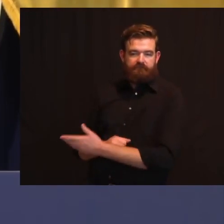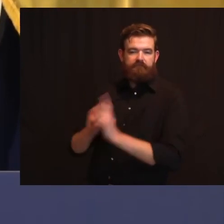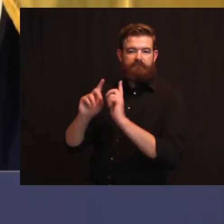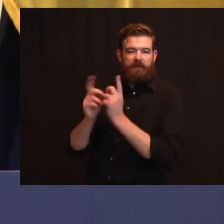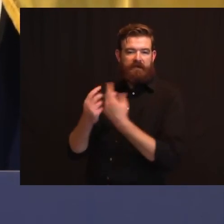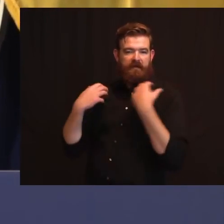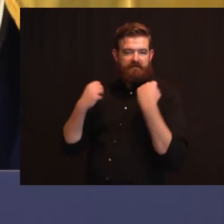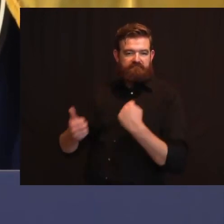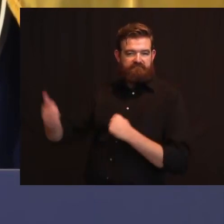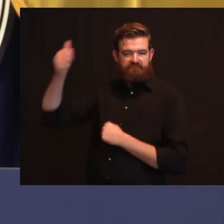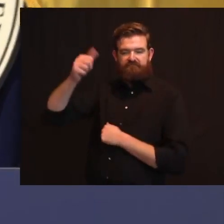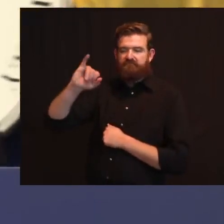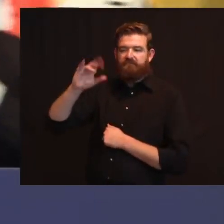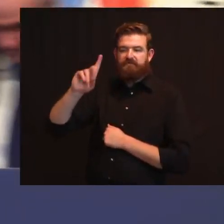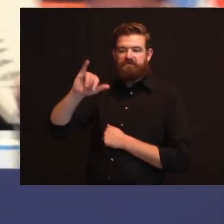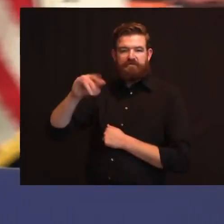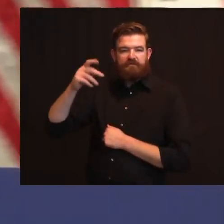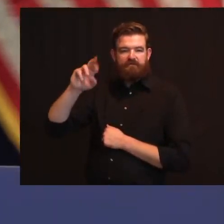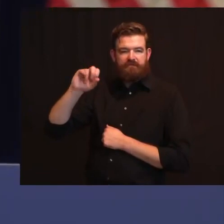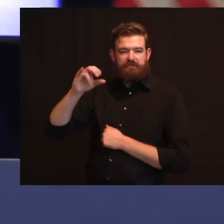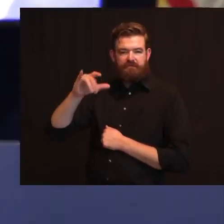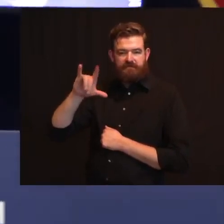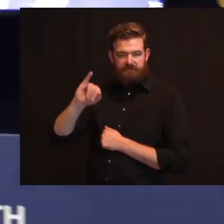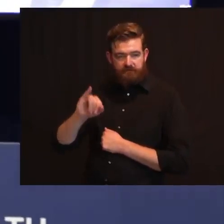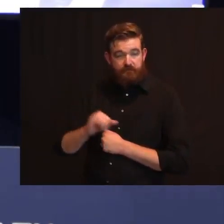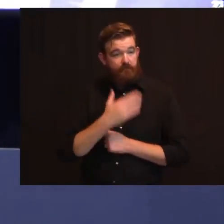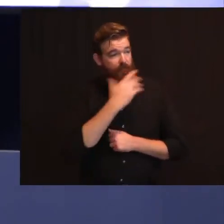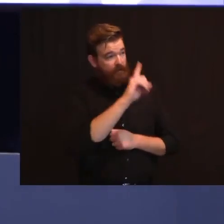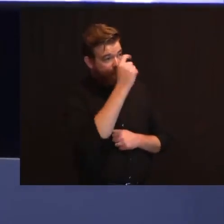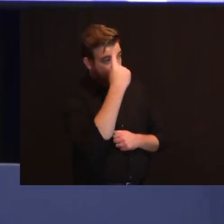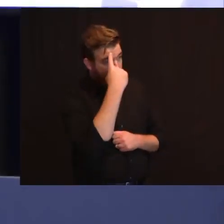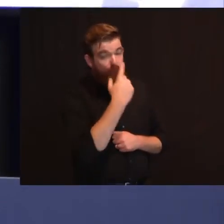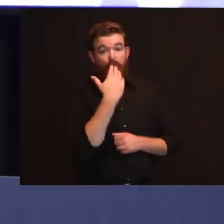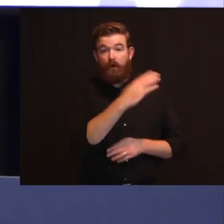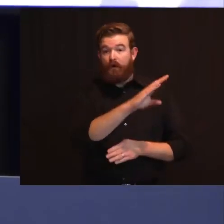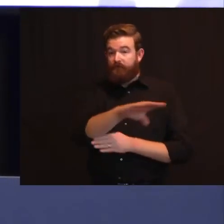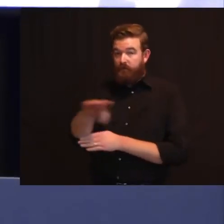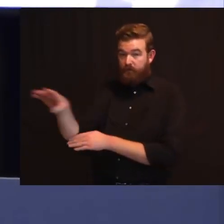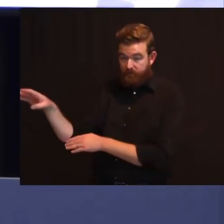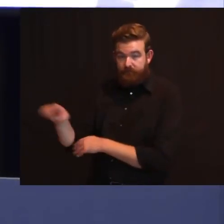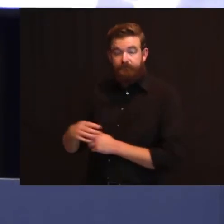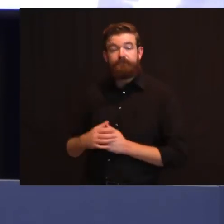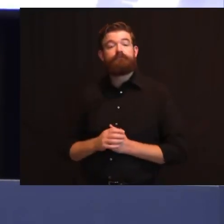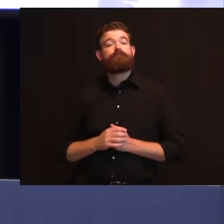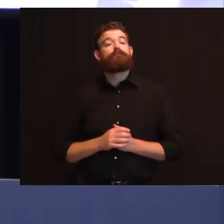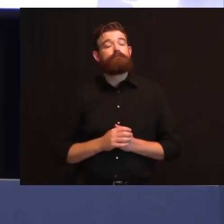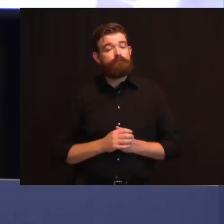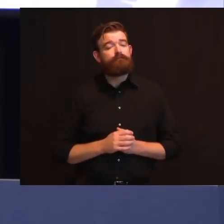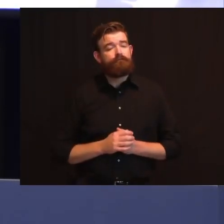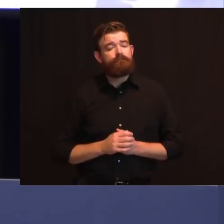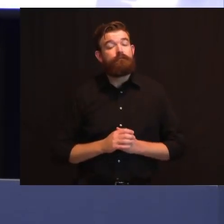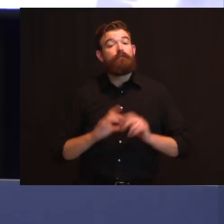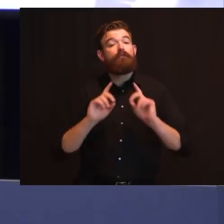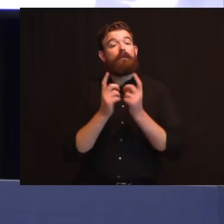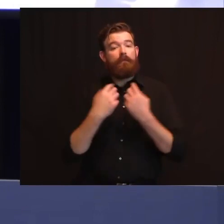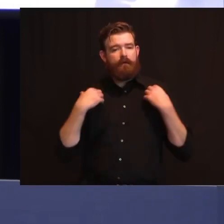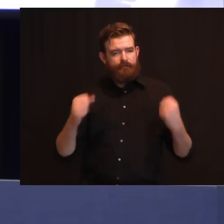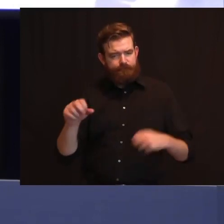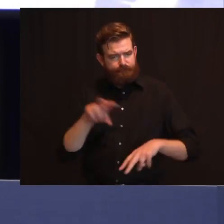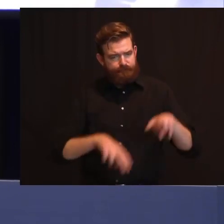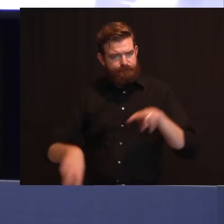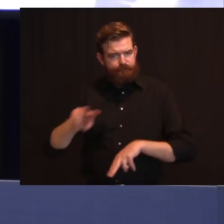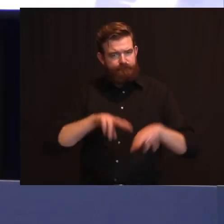Judy Persicelli. Thank you, Governor, and good afternoon. The department regularly reviews data around various populations in our